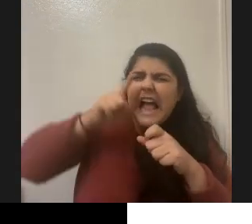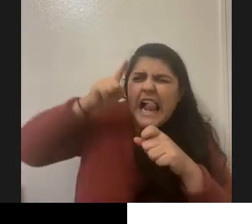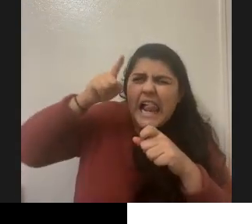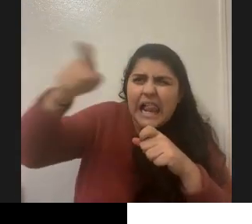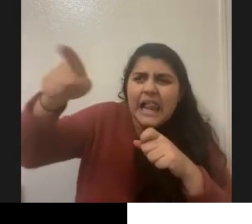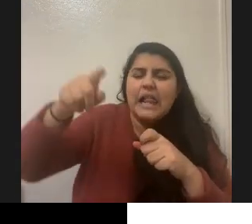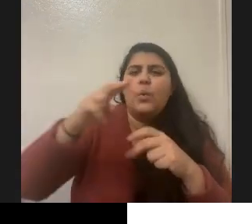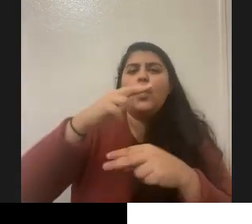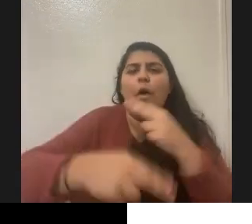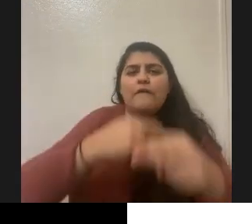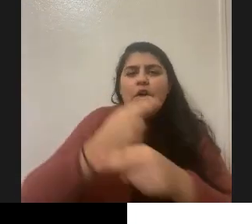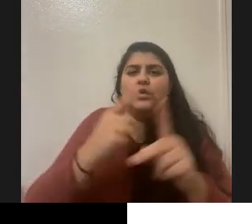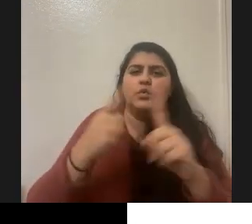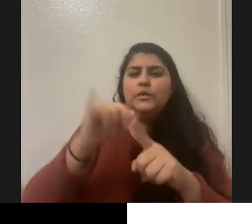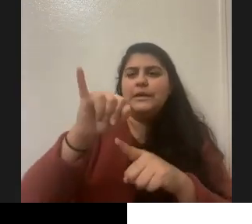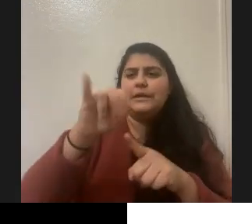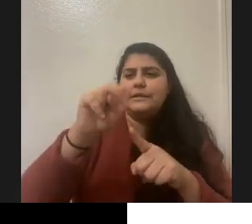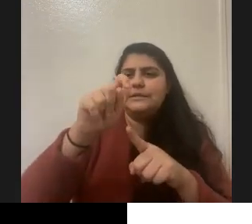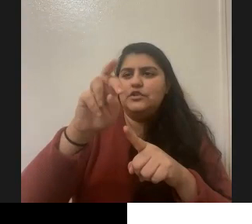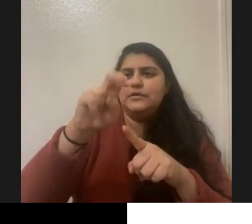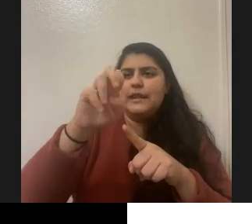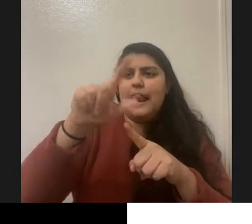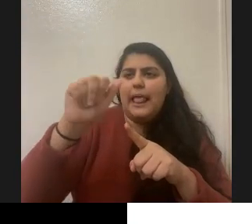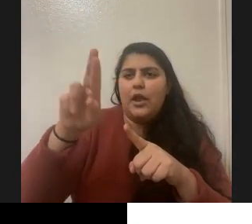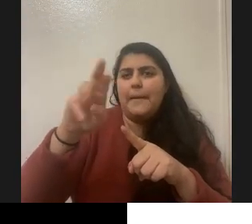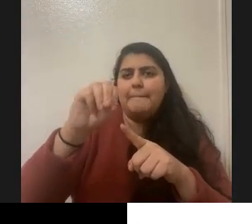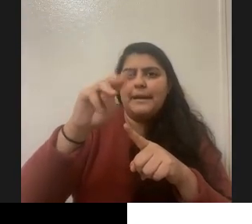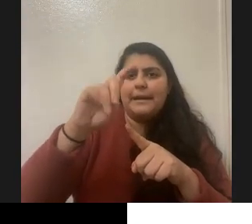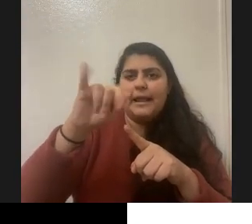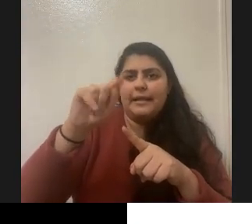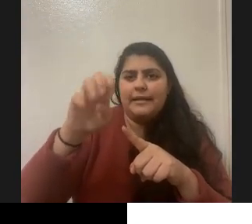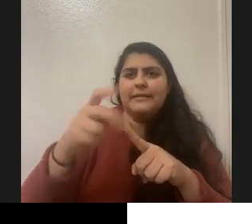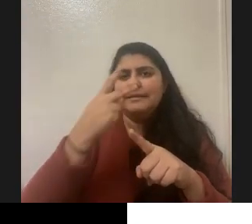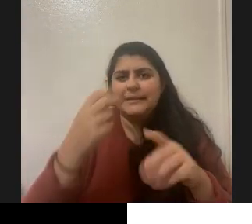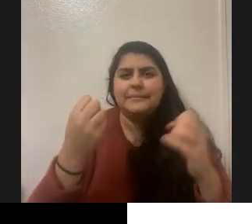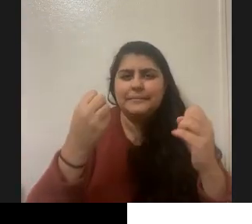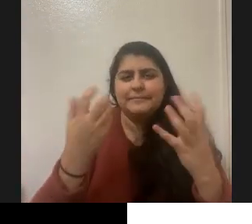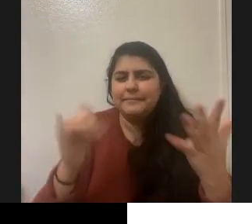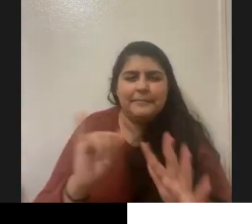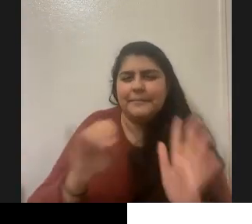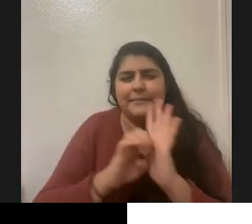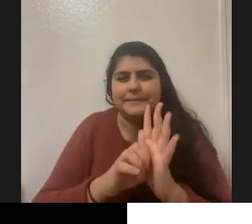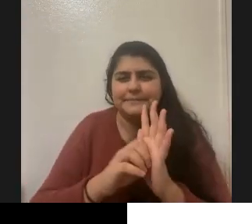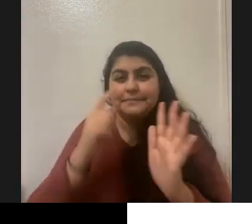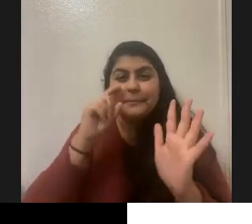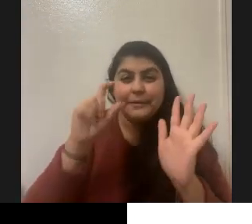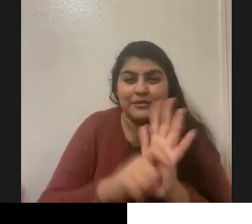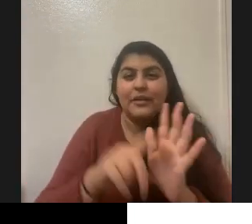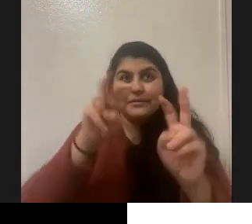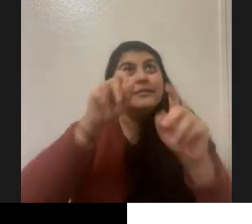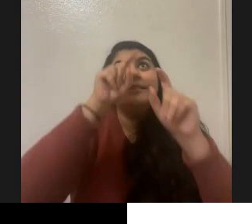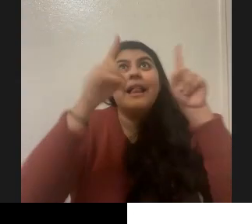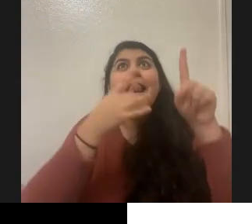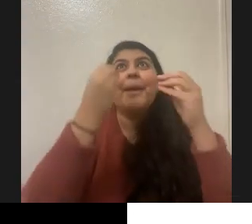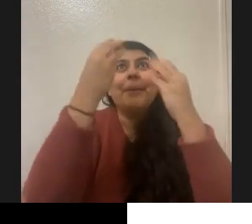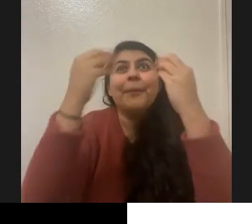universe, in the interstellar medium. So, like, if you guys see photos of the universe, you see these all really pretty, like, pictures. Those are all plasmas, those lights